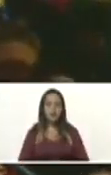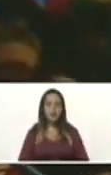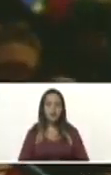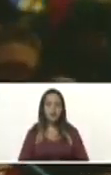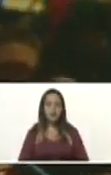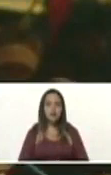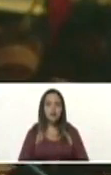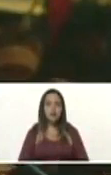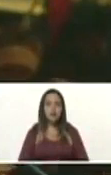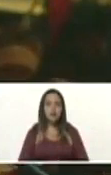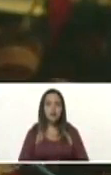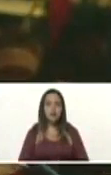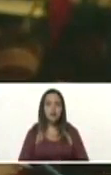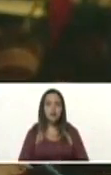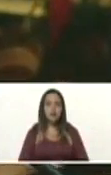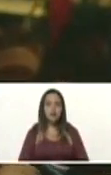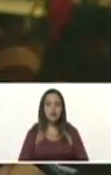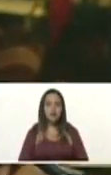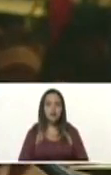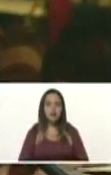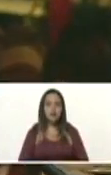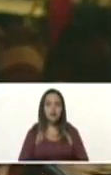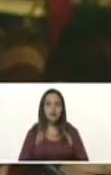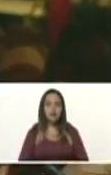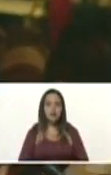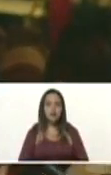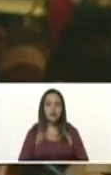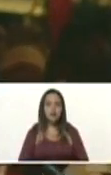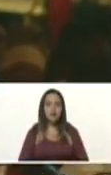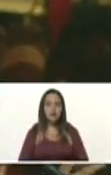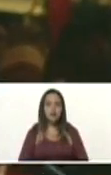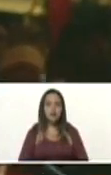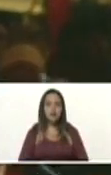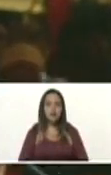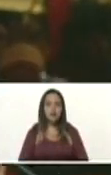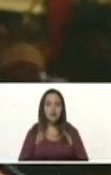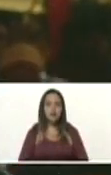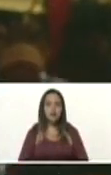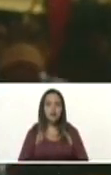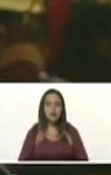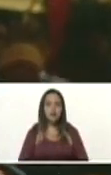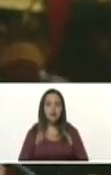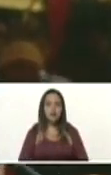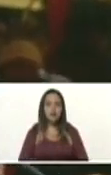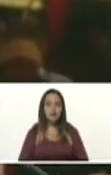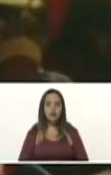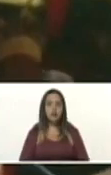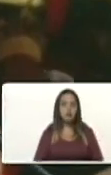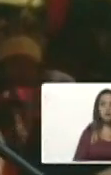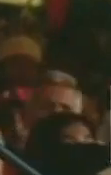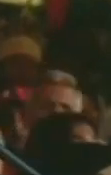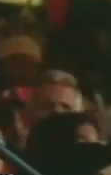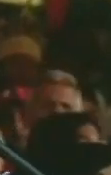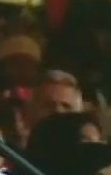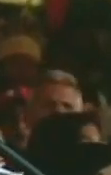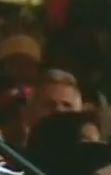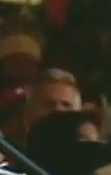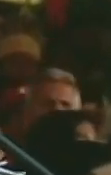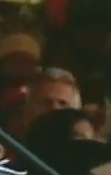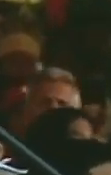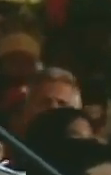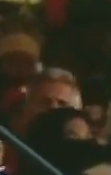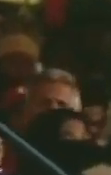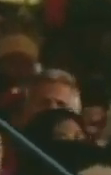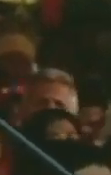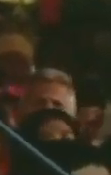Hao Mtakiapi, Nape Chuzapi, Chante Washte, Greetings, my relatives. Saludos